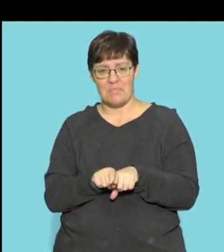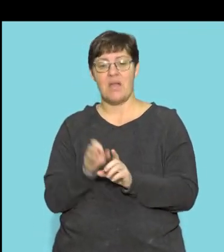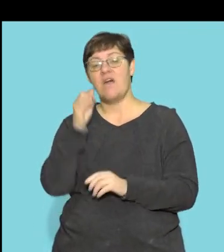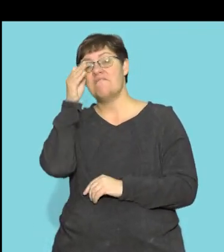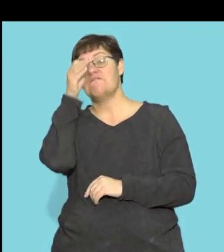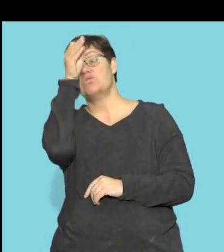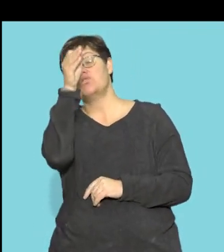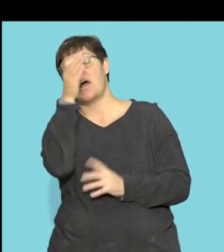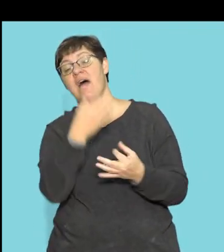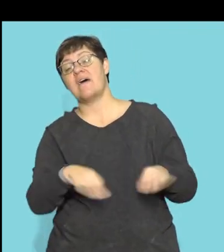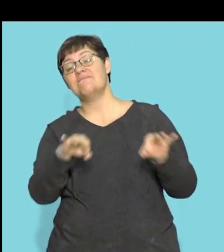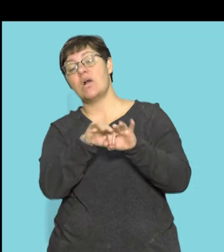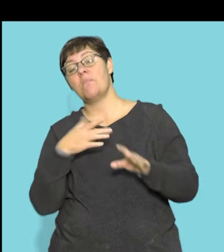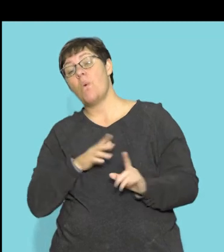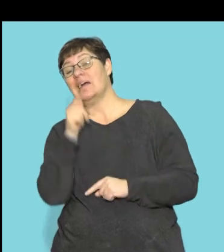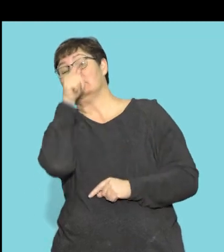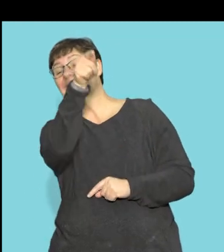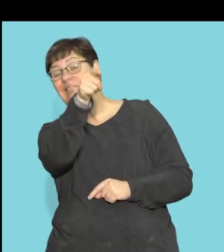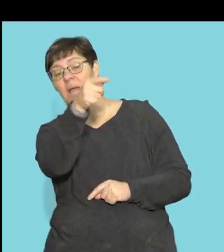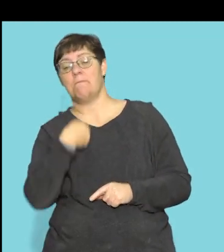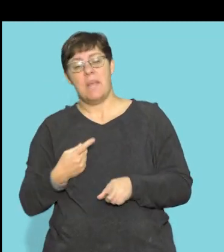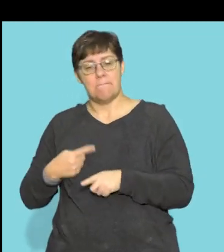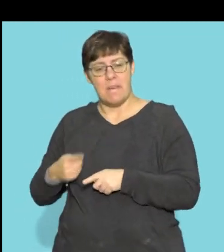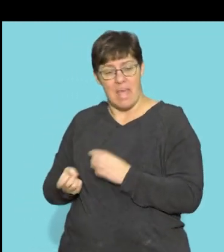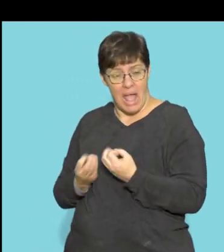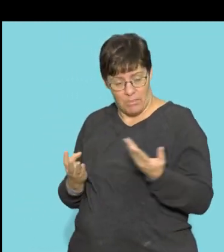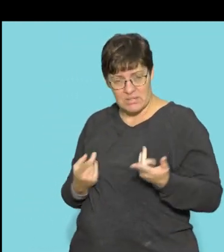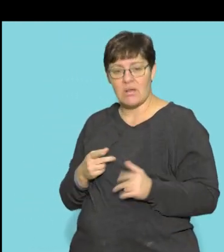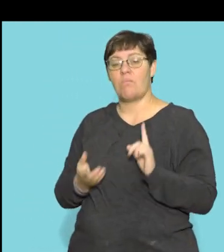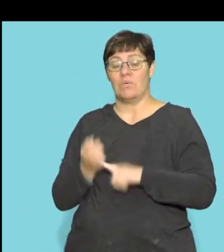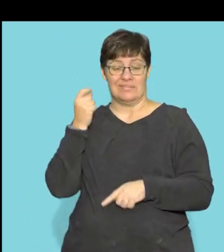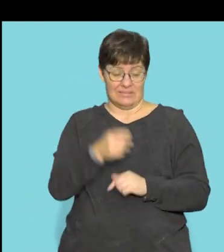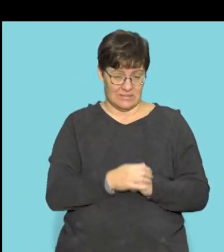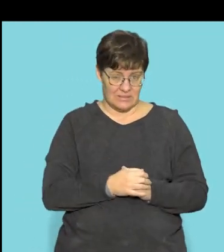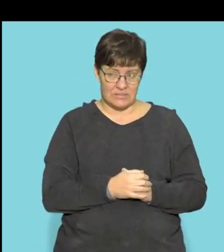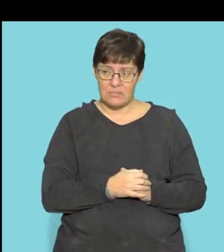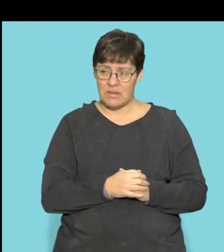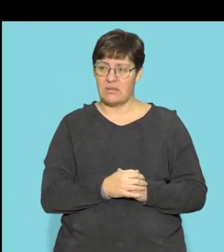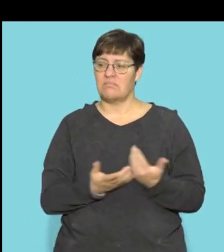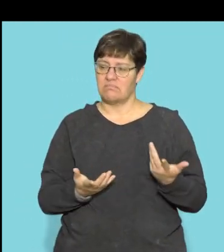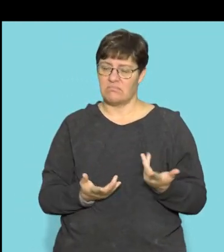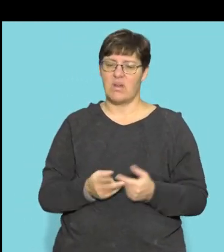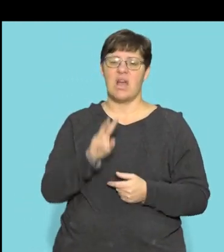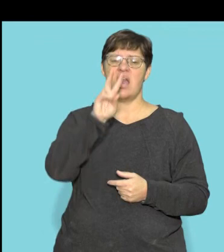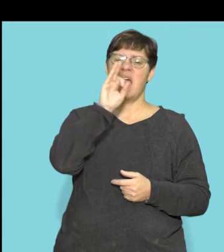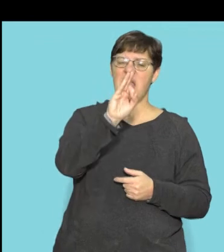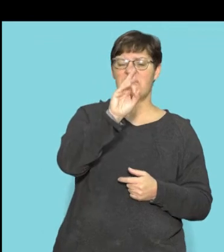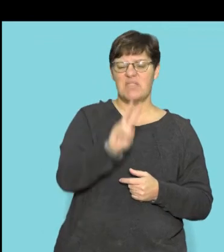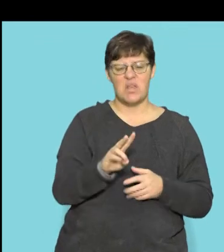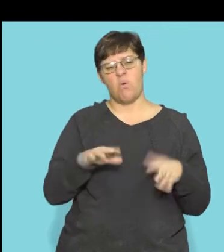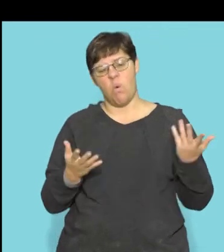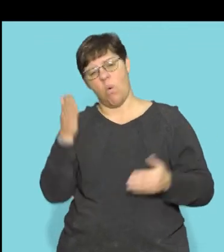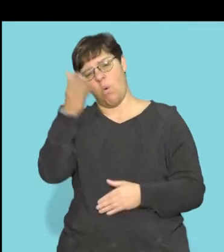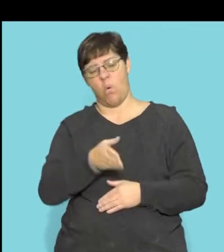to calculate the future value annuities using that future value formula, or just the F, because some people use future